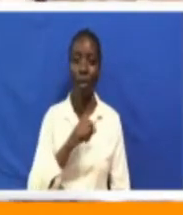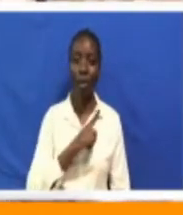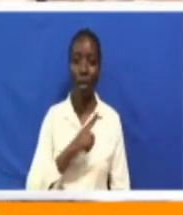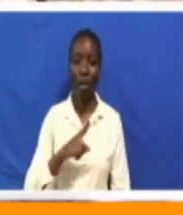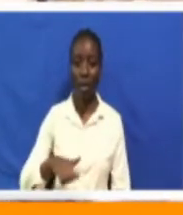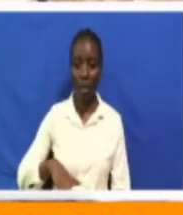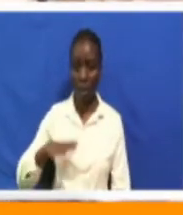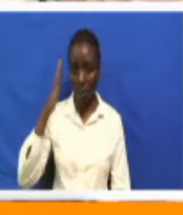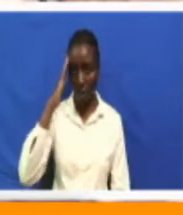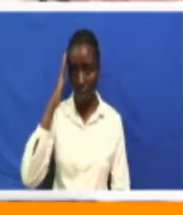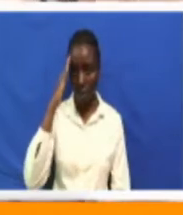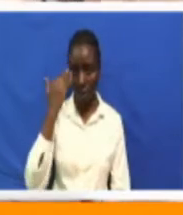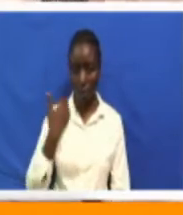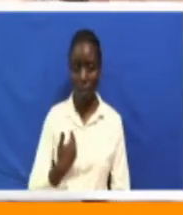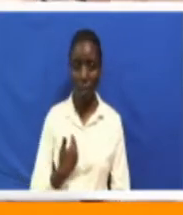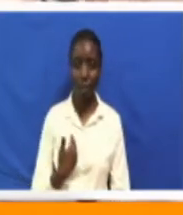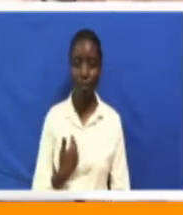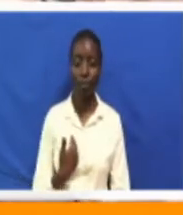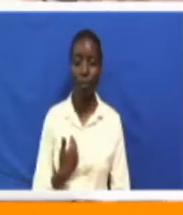foreign